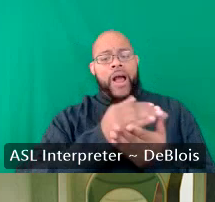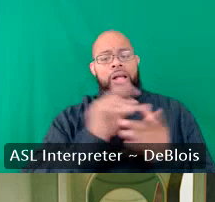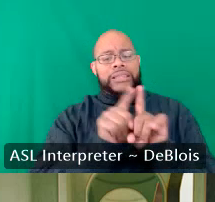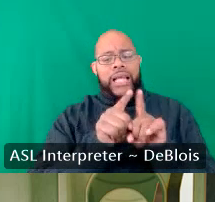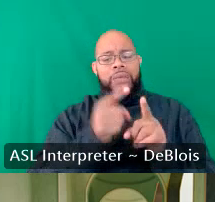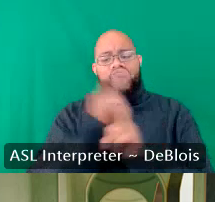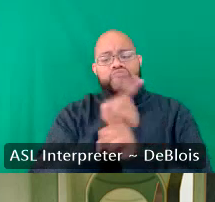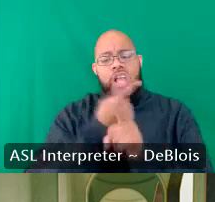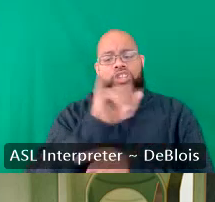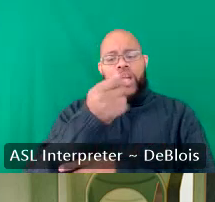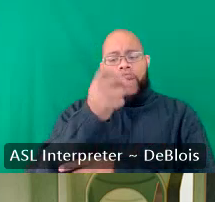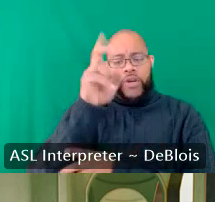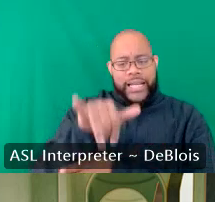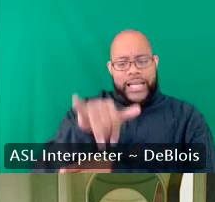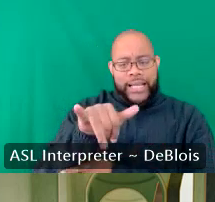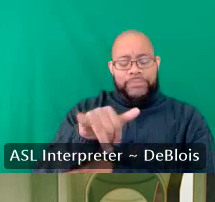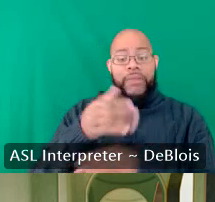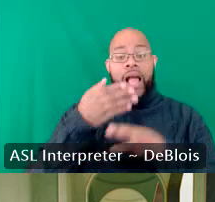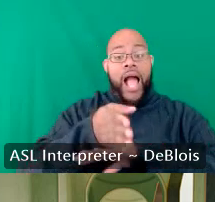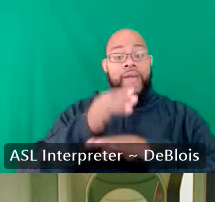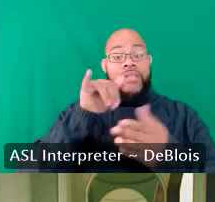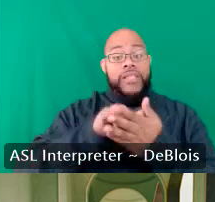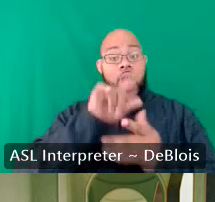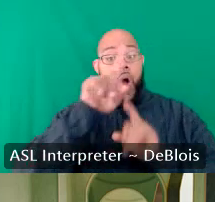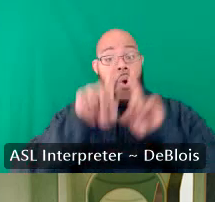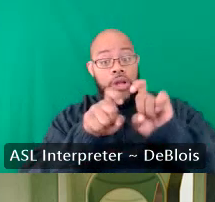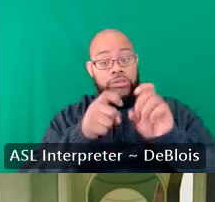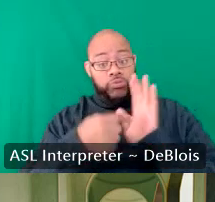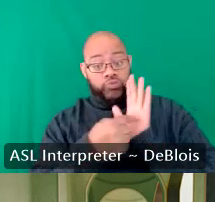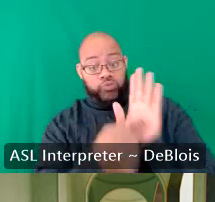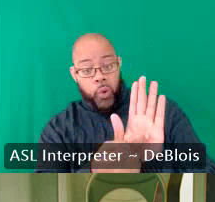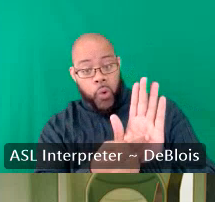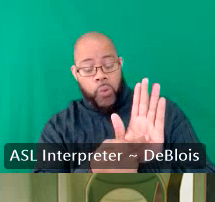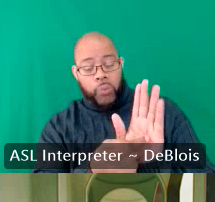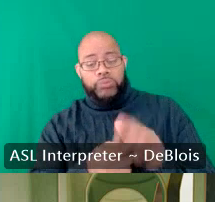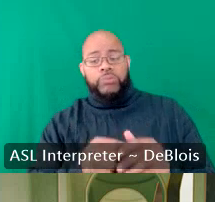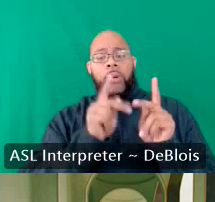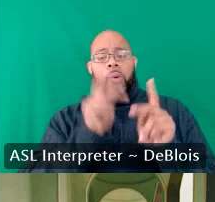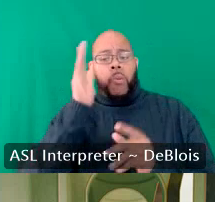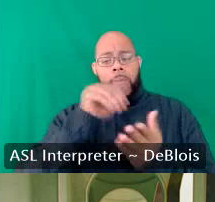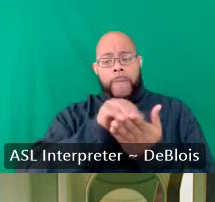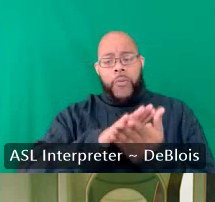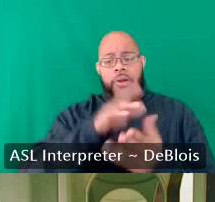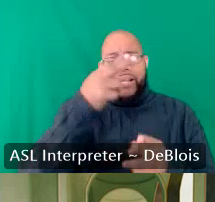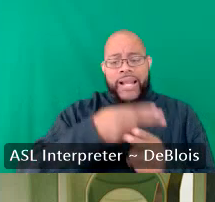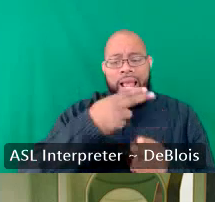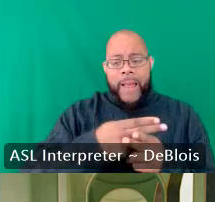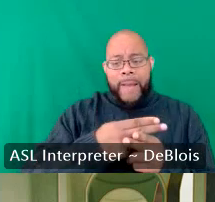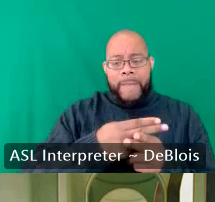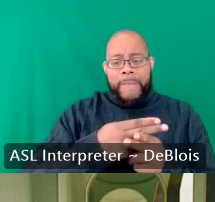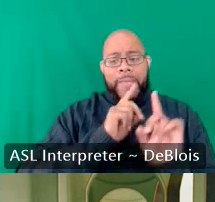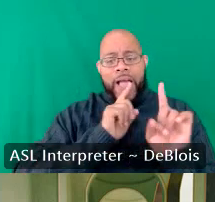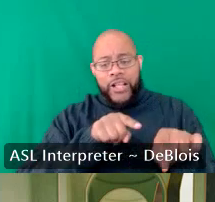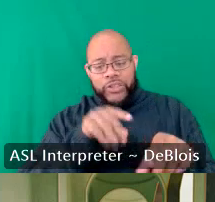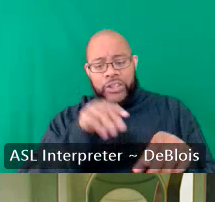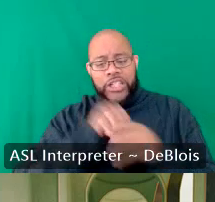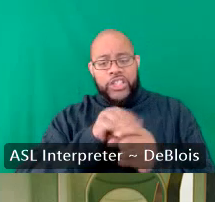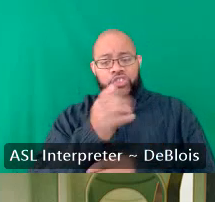Jeopardy. After that, the question is revealed, and contestants will enter their answers into the